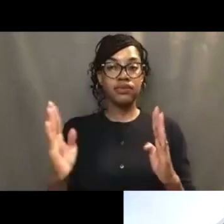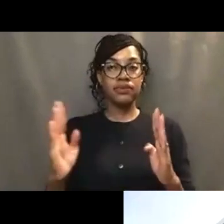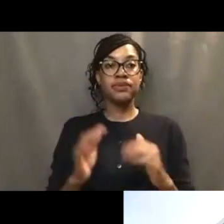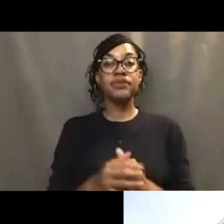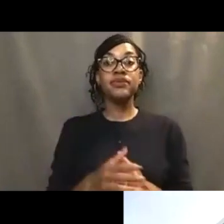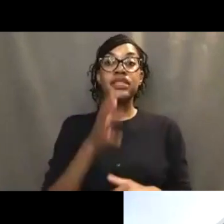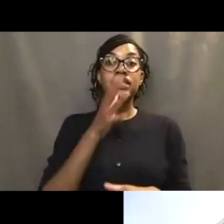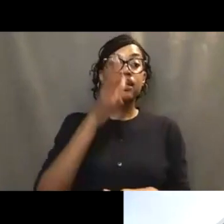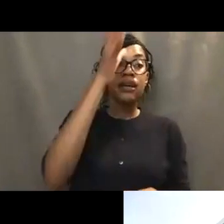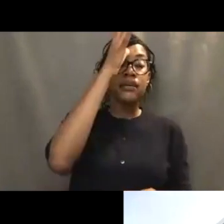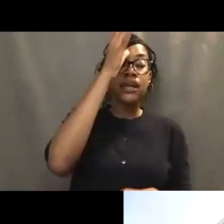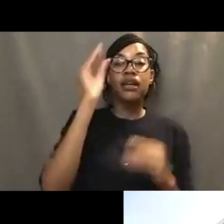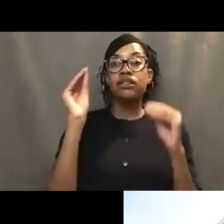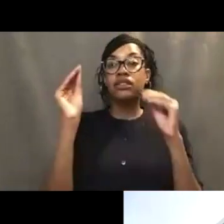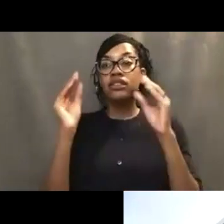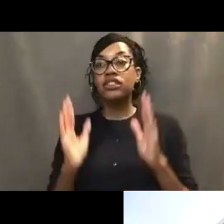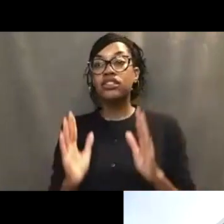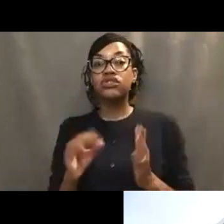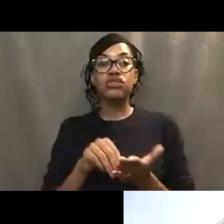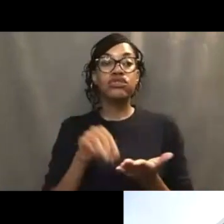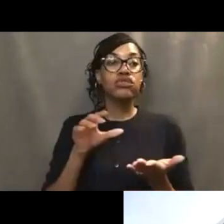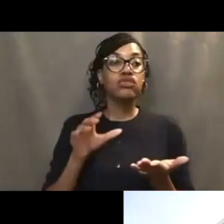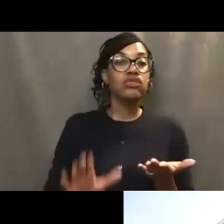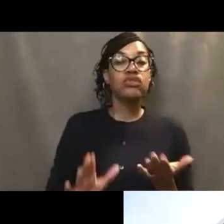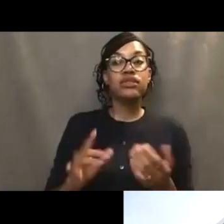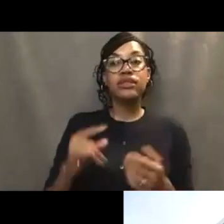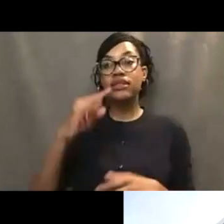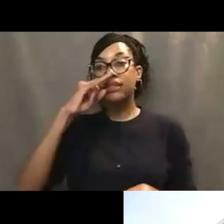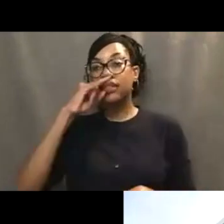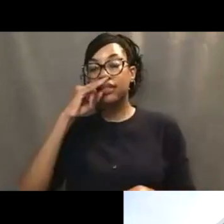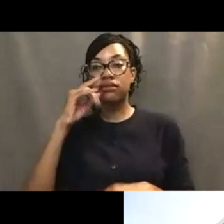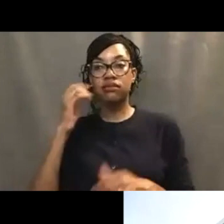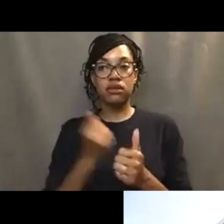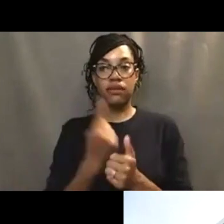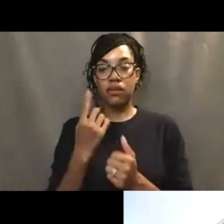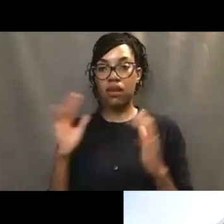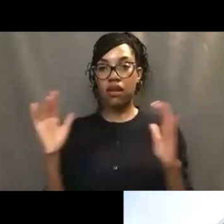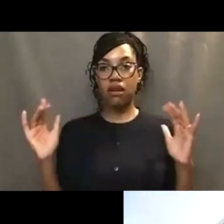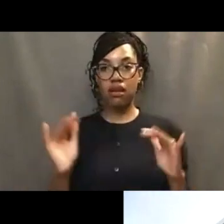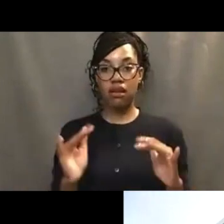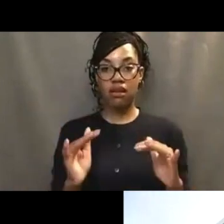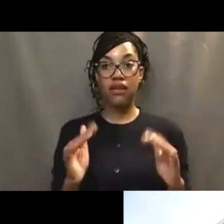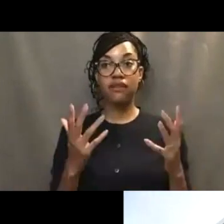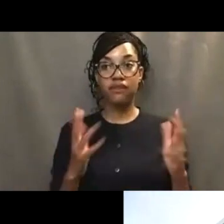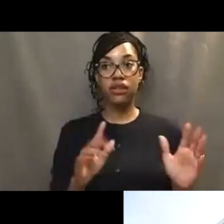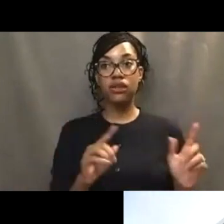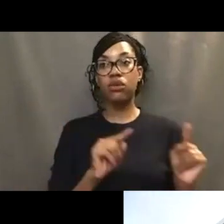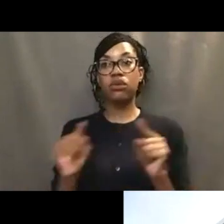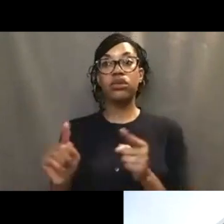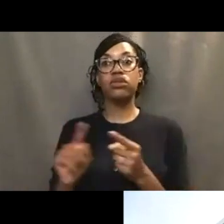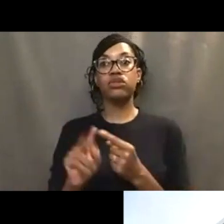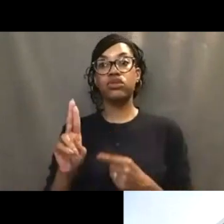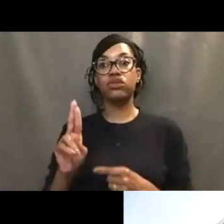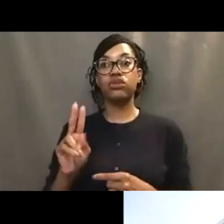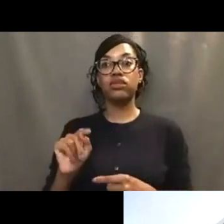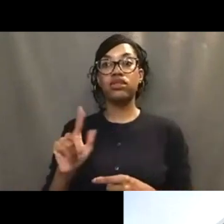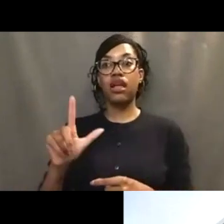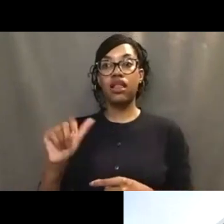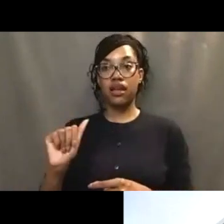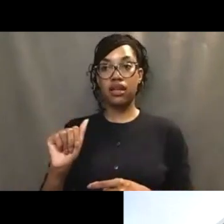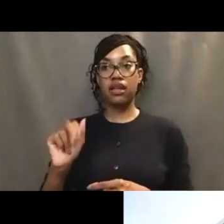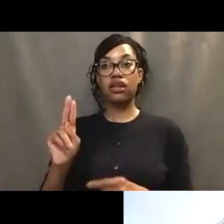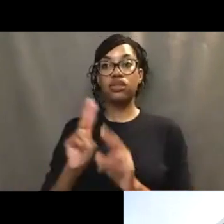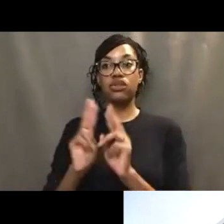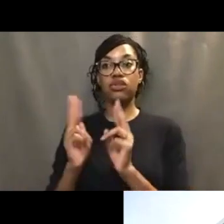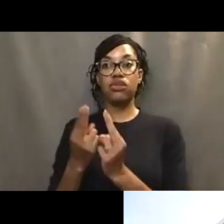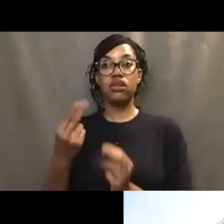parents, teachers, students, kids. And then we went to UTLA, we went to the Union Hall. And then at the Union Hall,